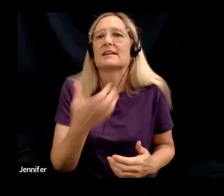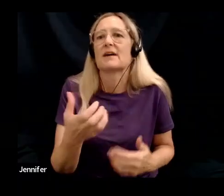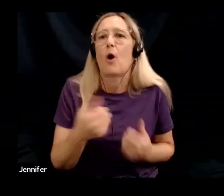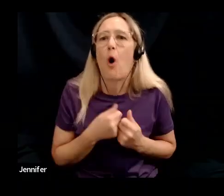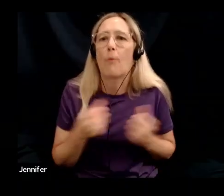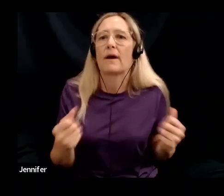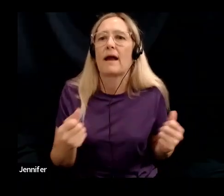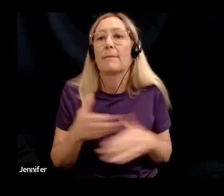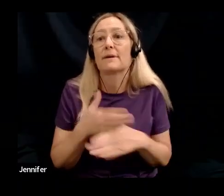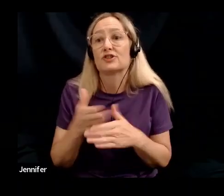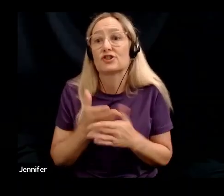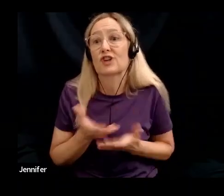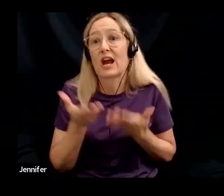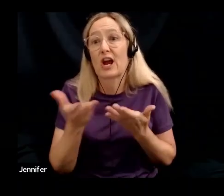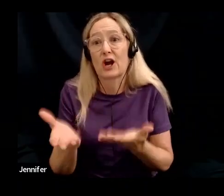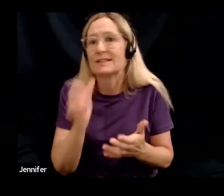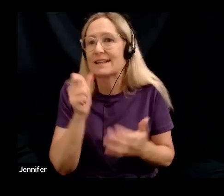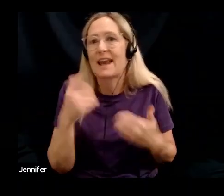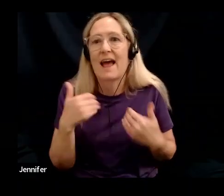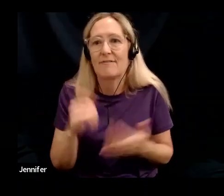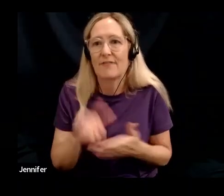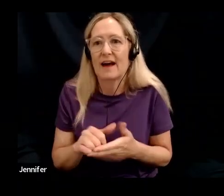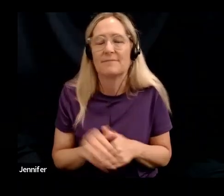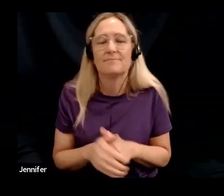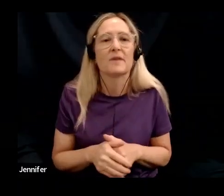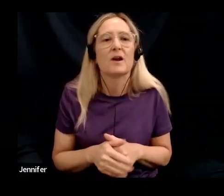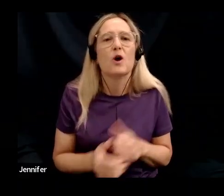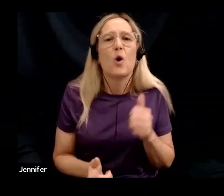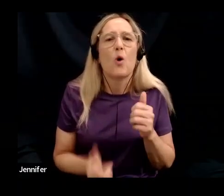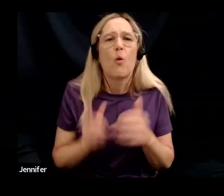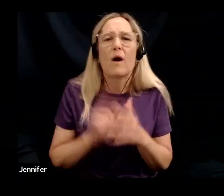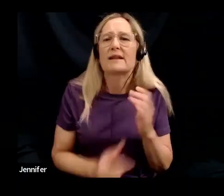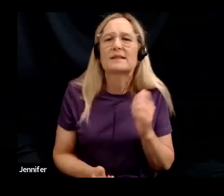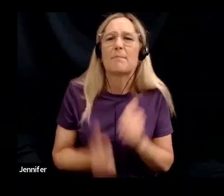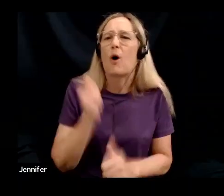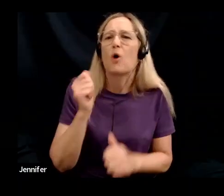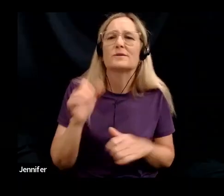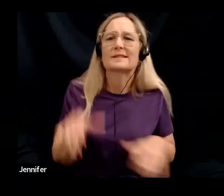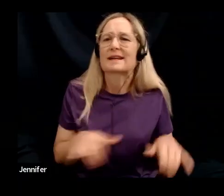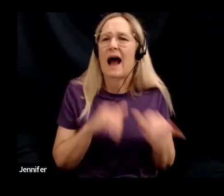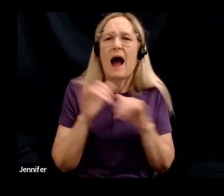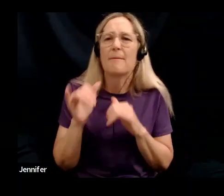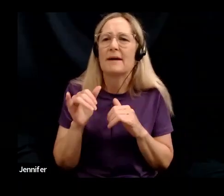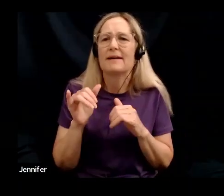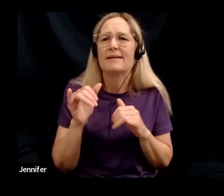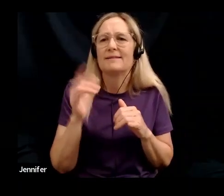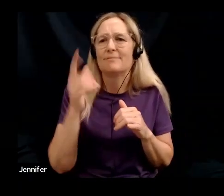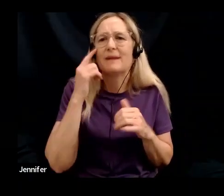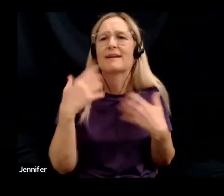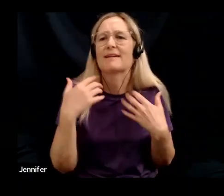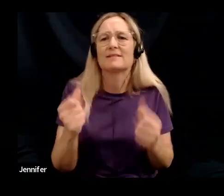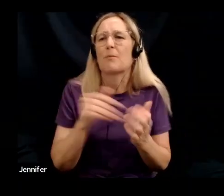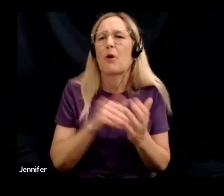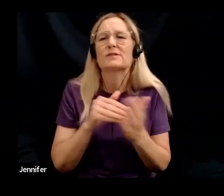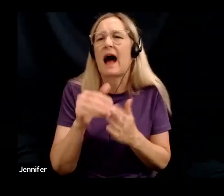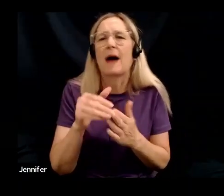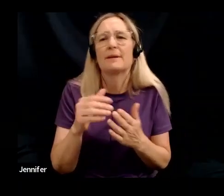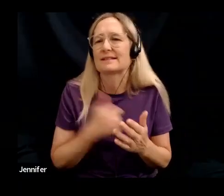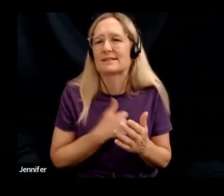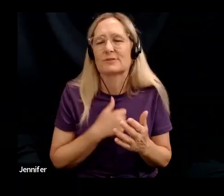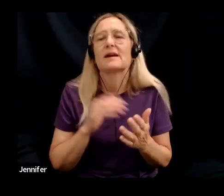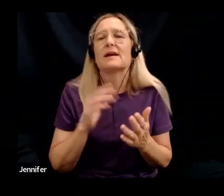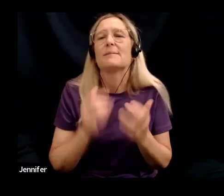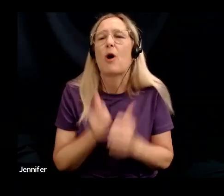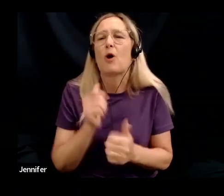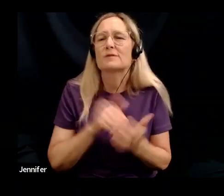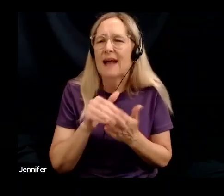Another polling question for all of us is, what is the most common mental illness? And so out of these listed on the screen, what do you